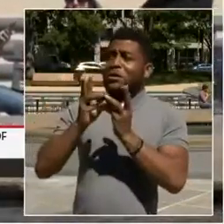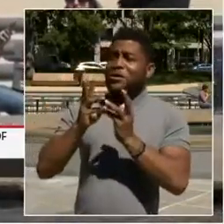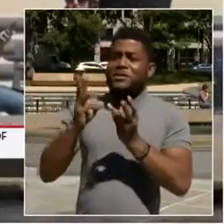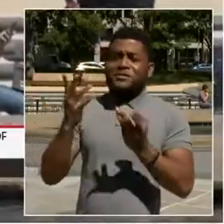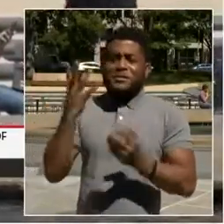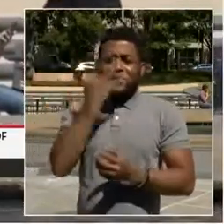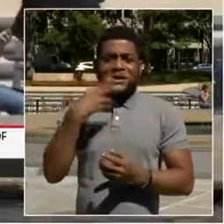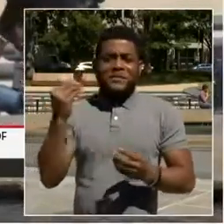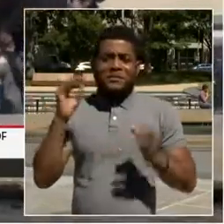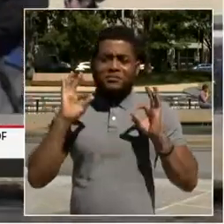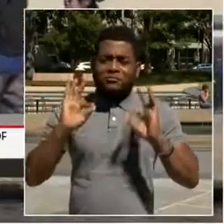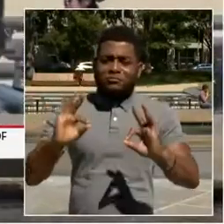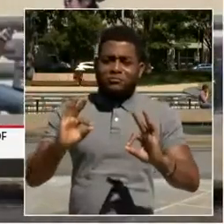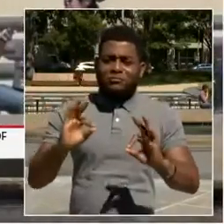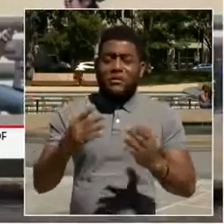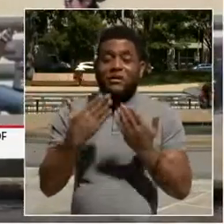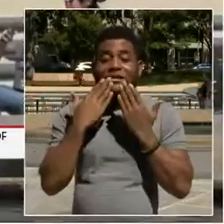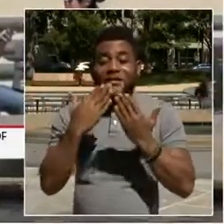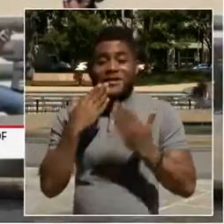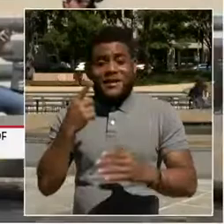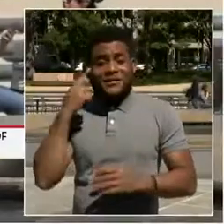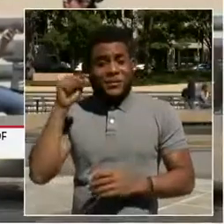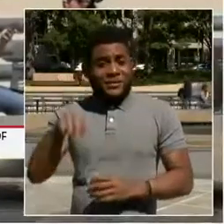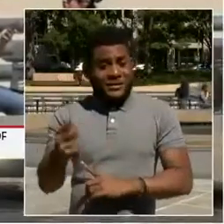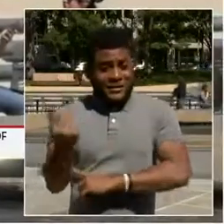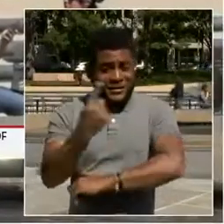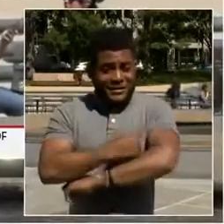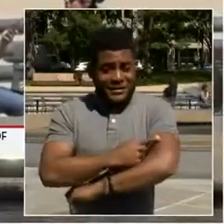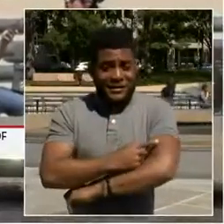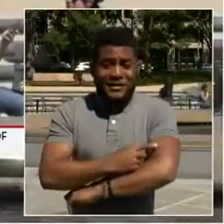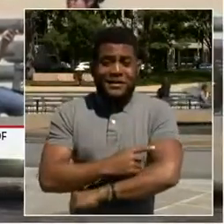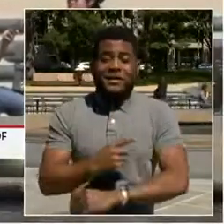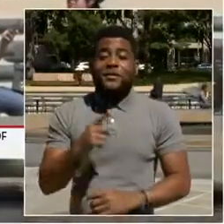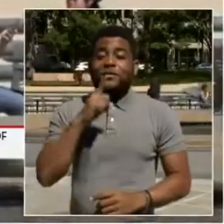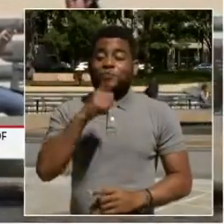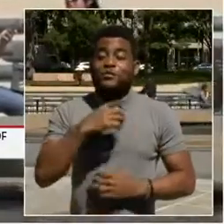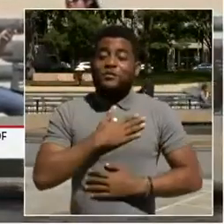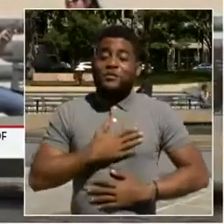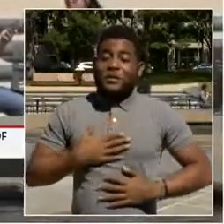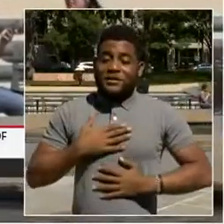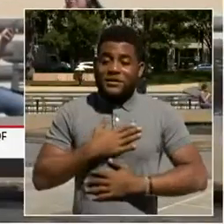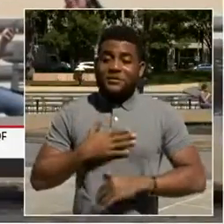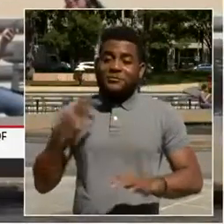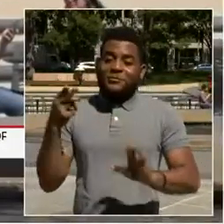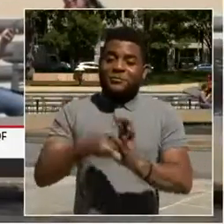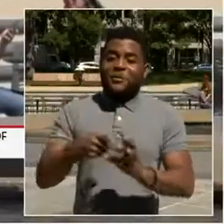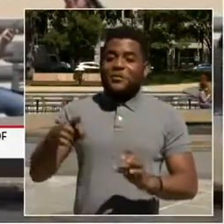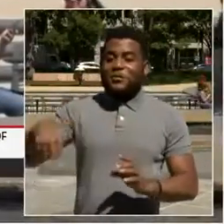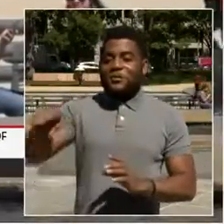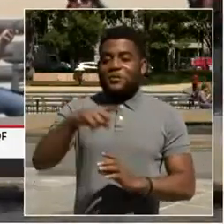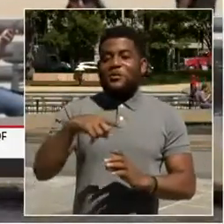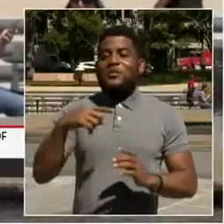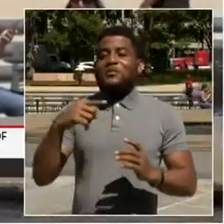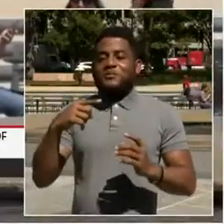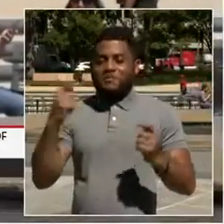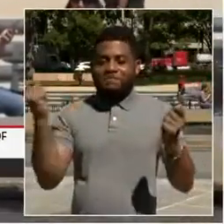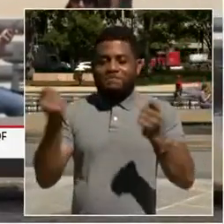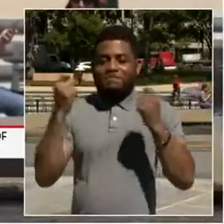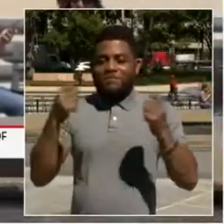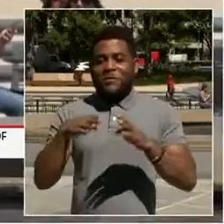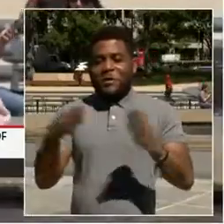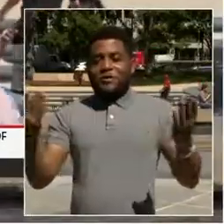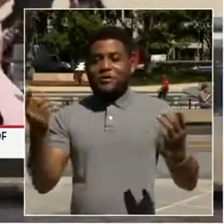I am very pleased to join you to celebrate the reopening, and that's what it